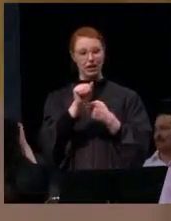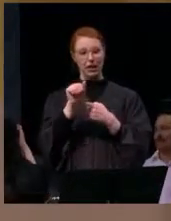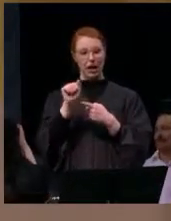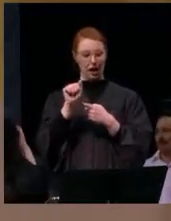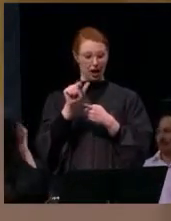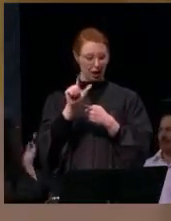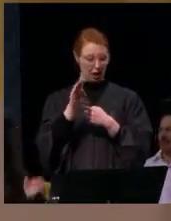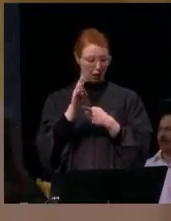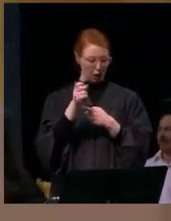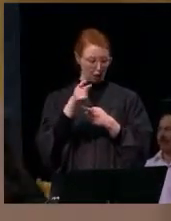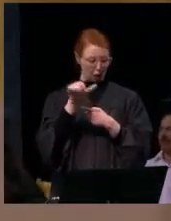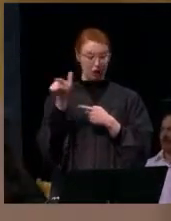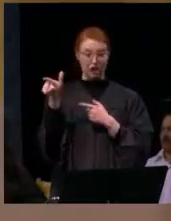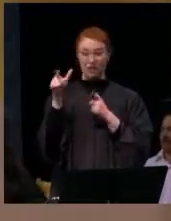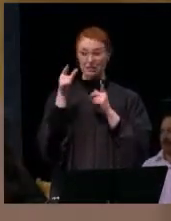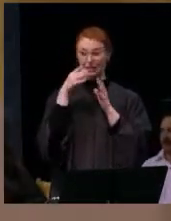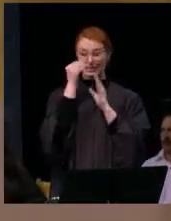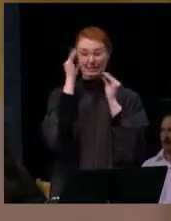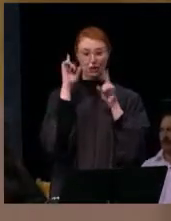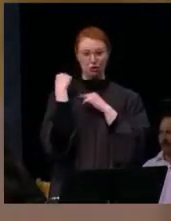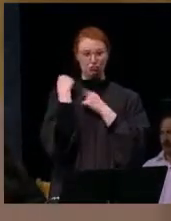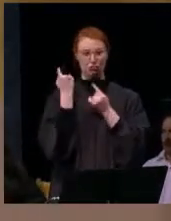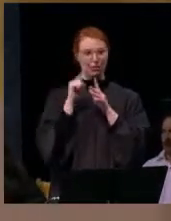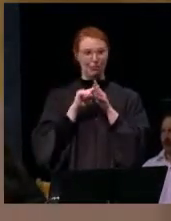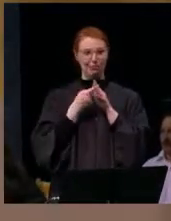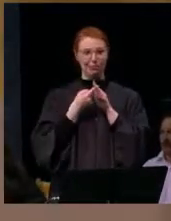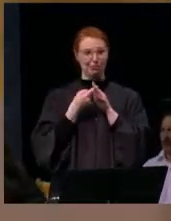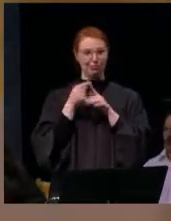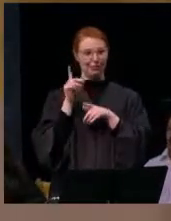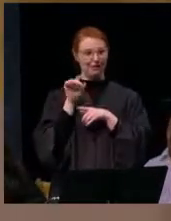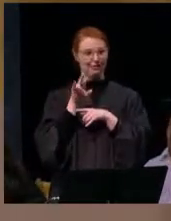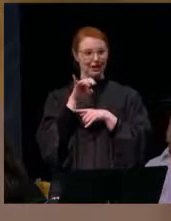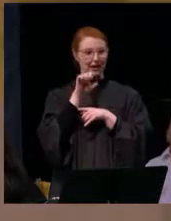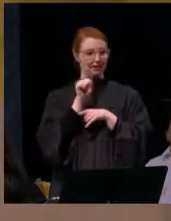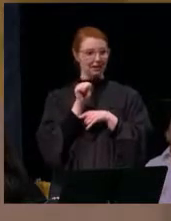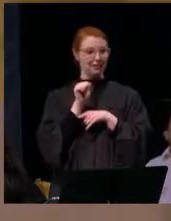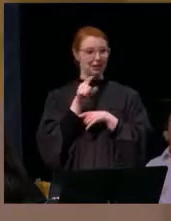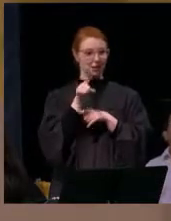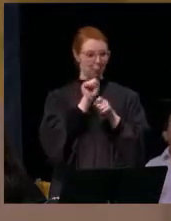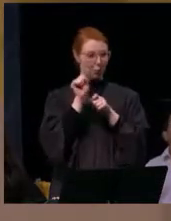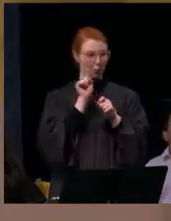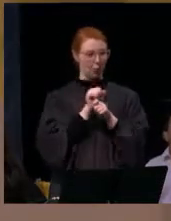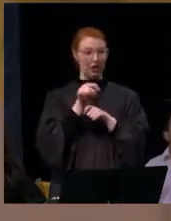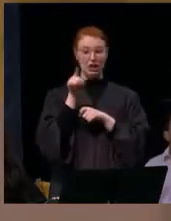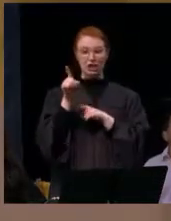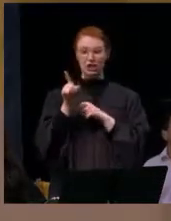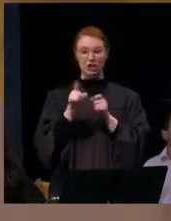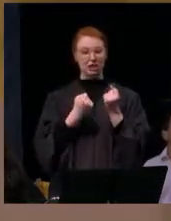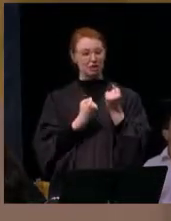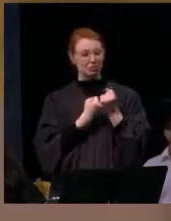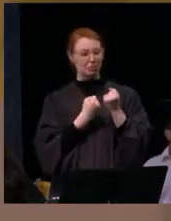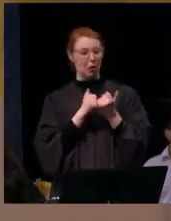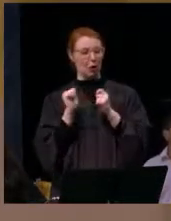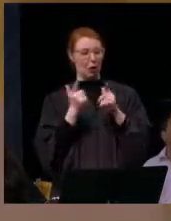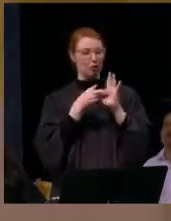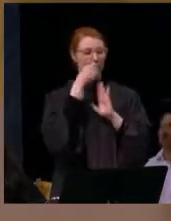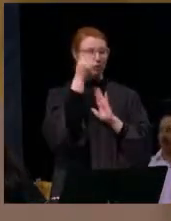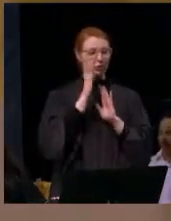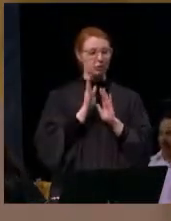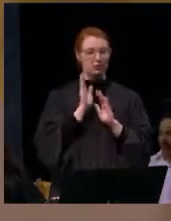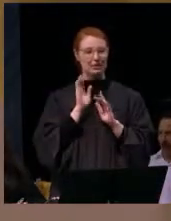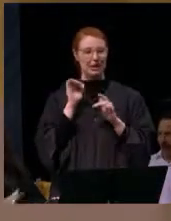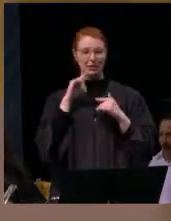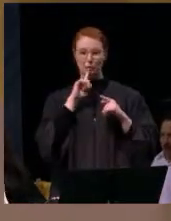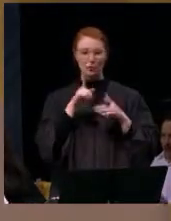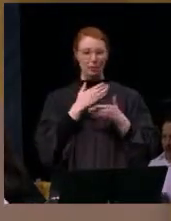at Davies High School since our doors opened. Her dedication to our school and students have been extremely appreciated. Donna,